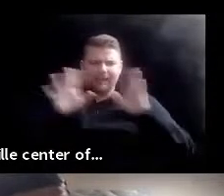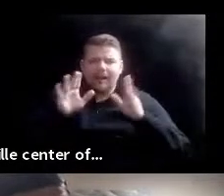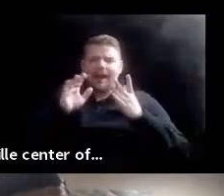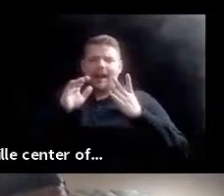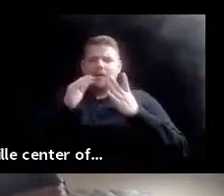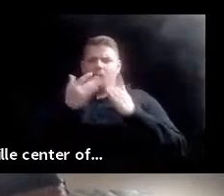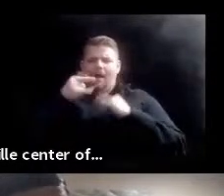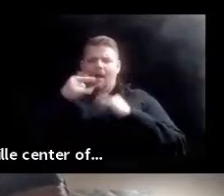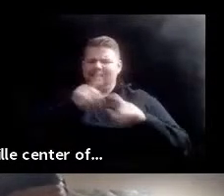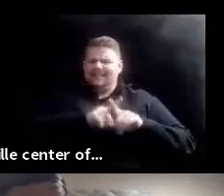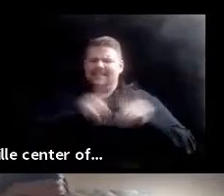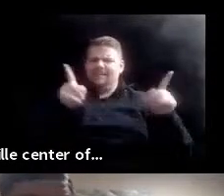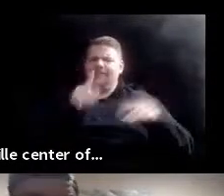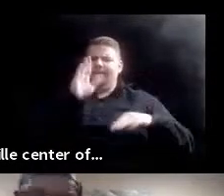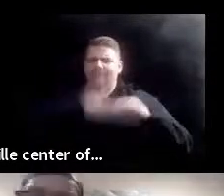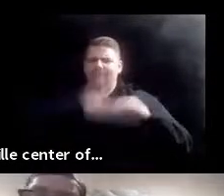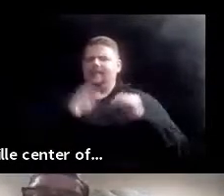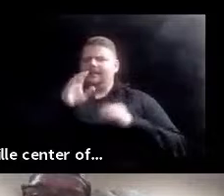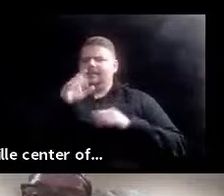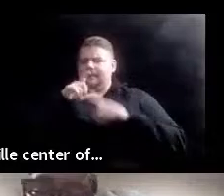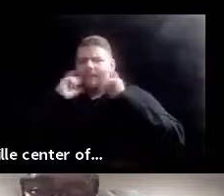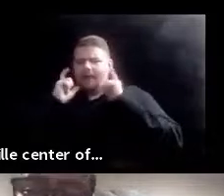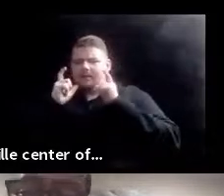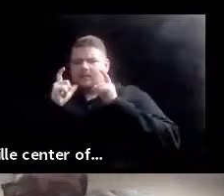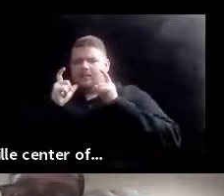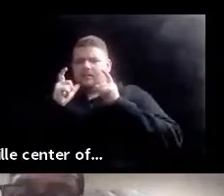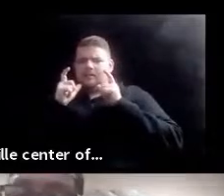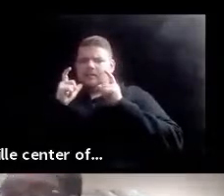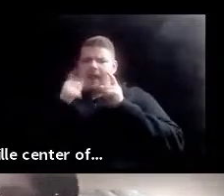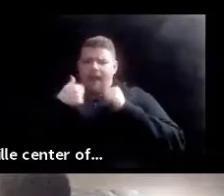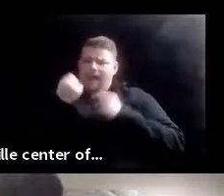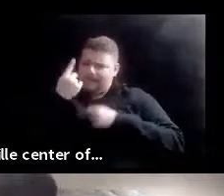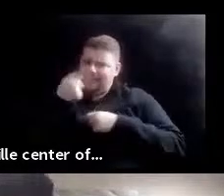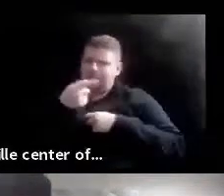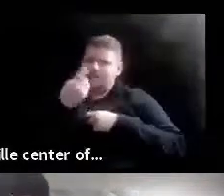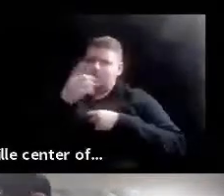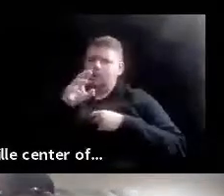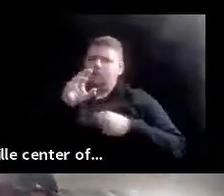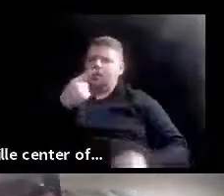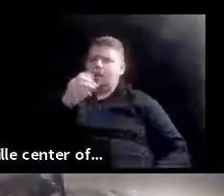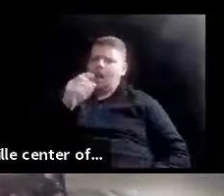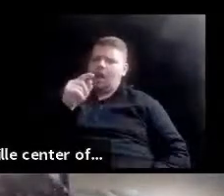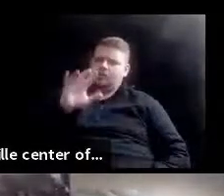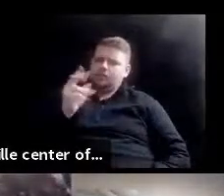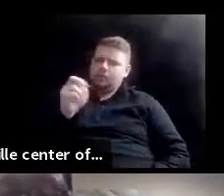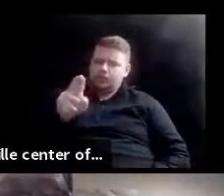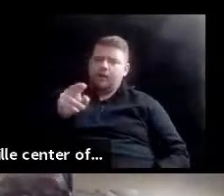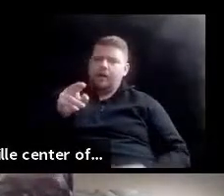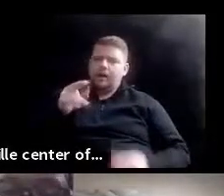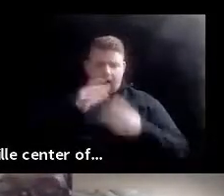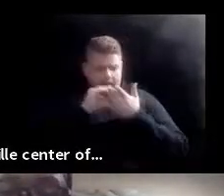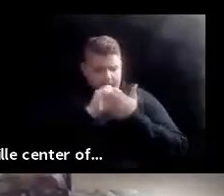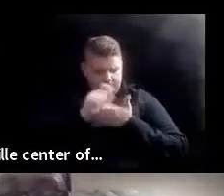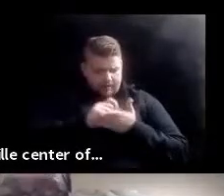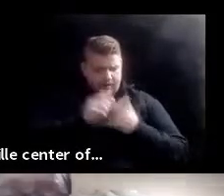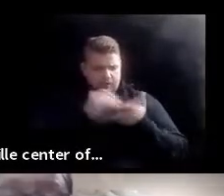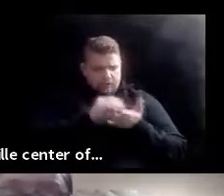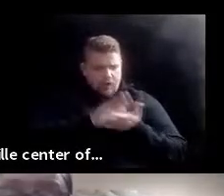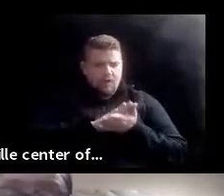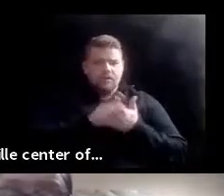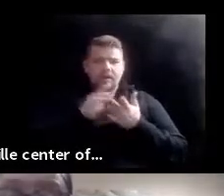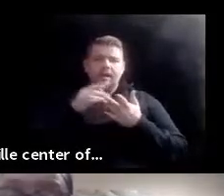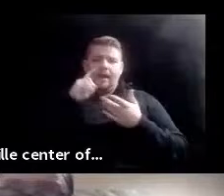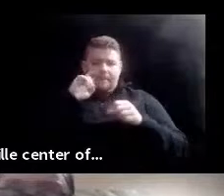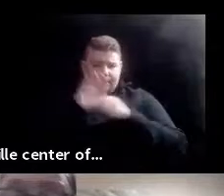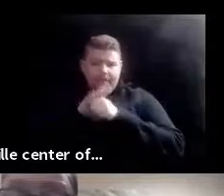different than the mask regulation. I hear you, Dr. Gotcher, when you're saying, you believe, I'm always making notes here. You believe